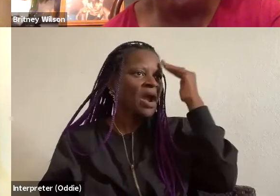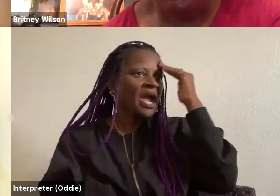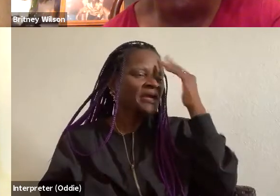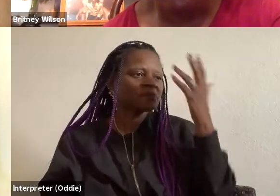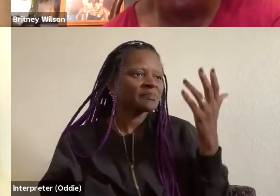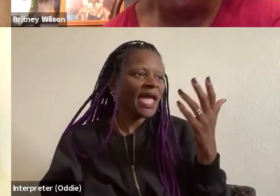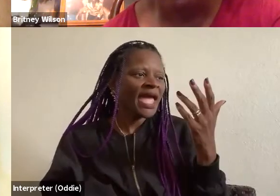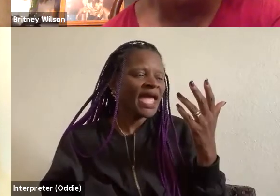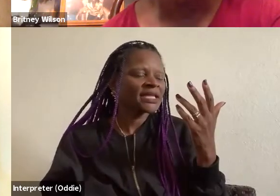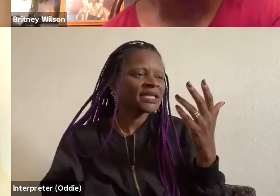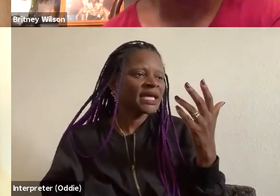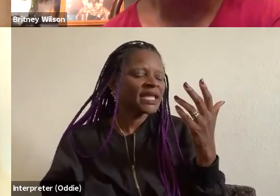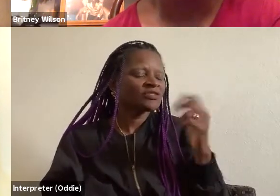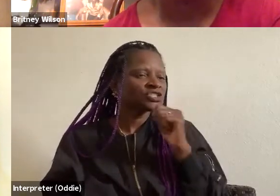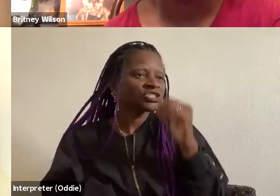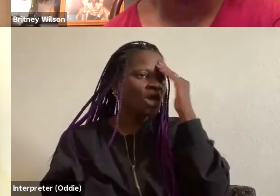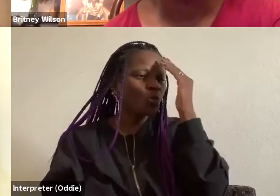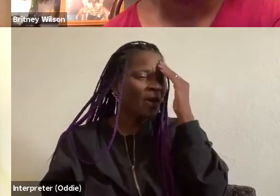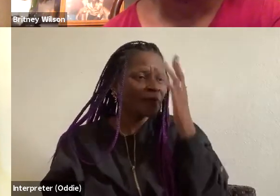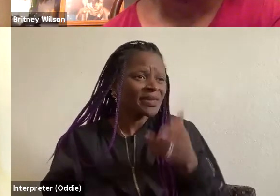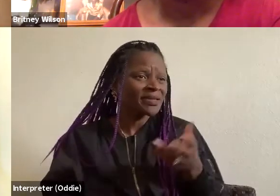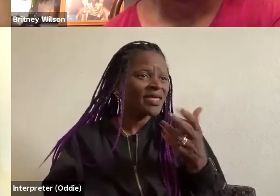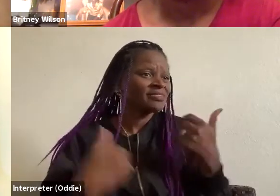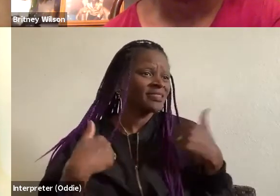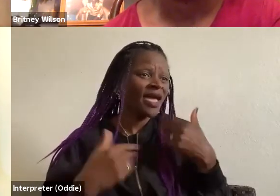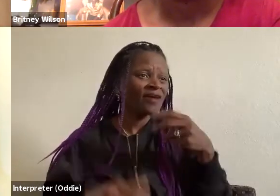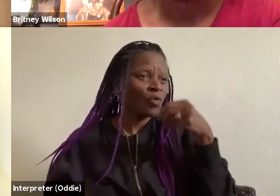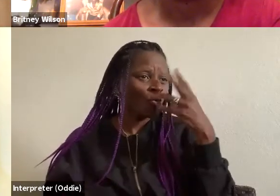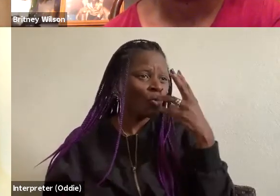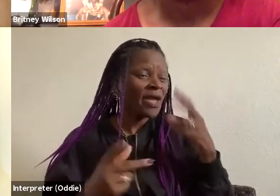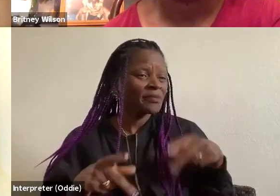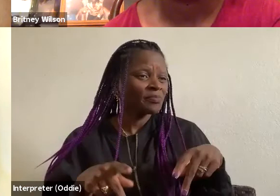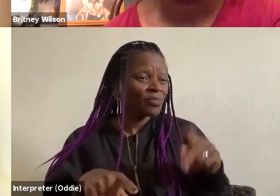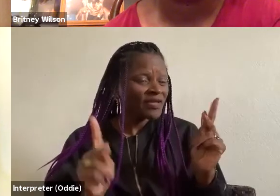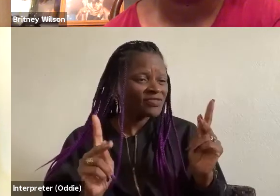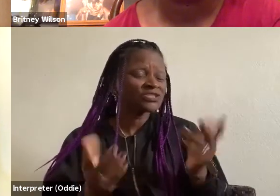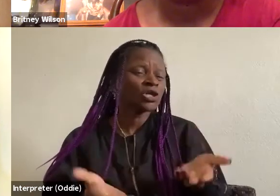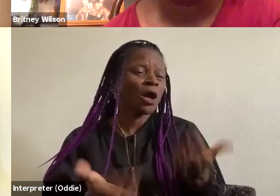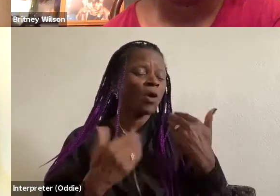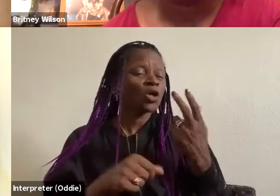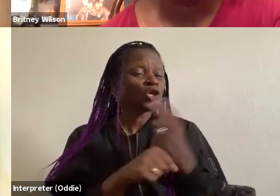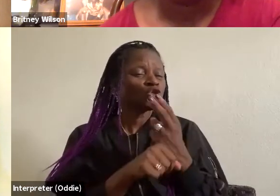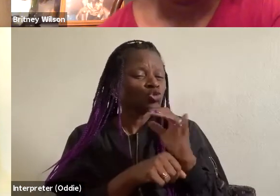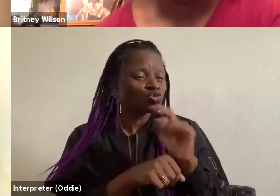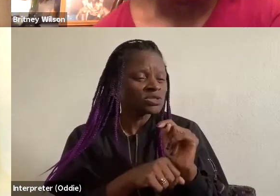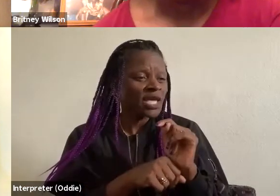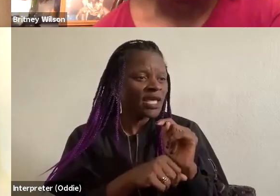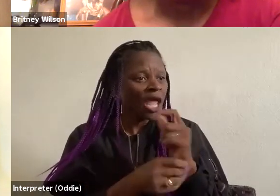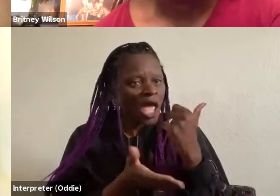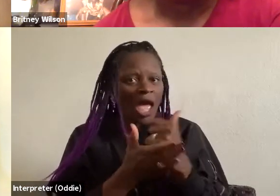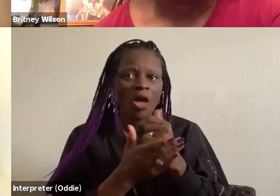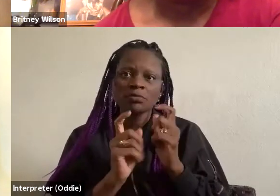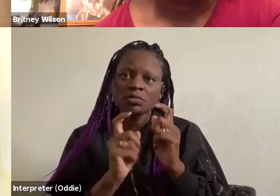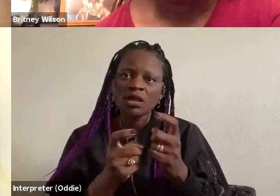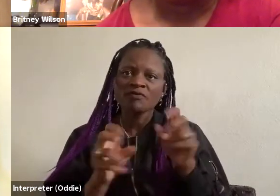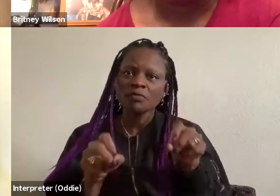white privilege. Now, you have white privilege, use it. If that means that you have to turn down opportunity, then that's what you do. You know, like, you